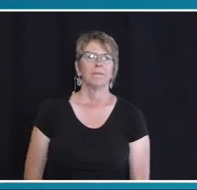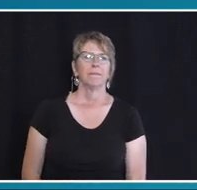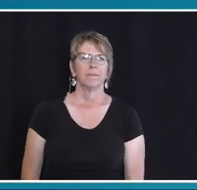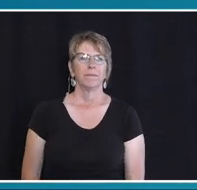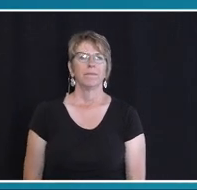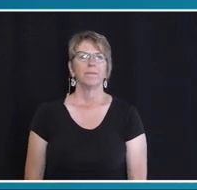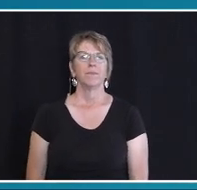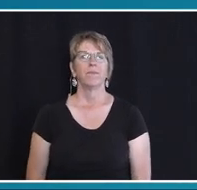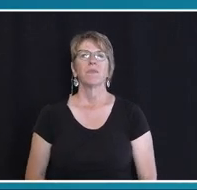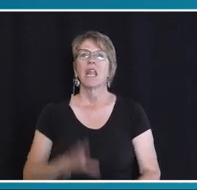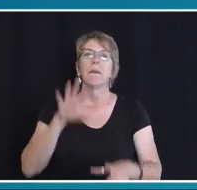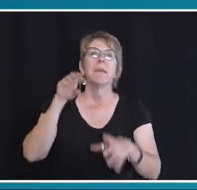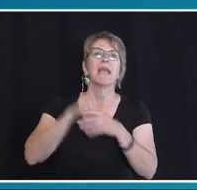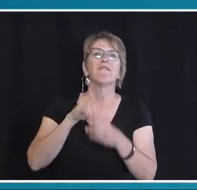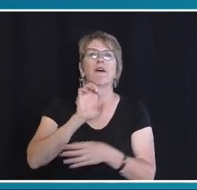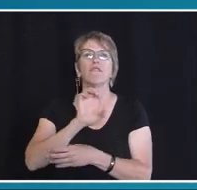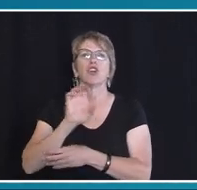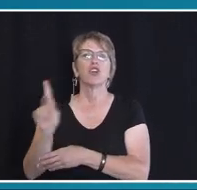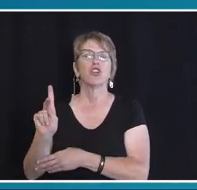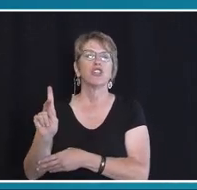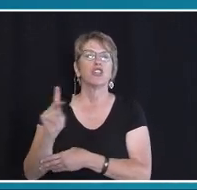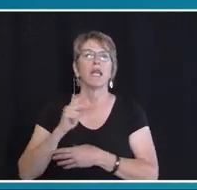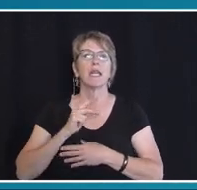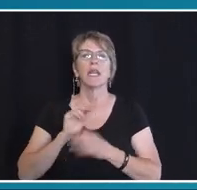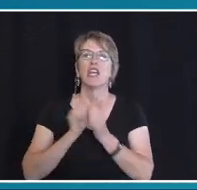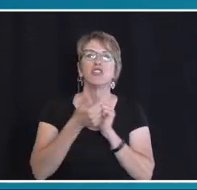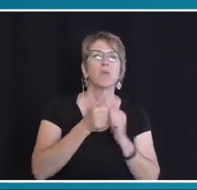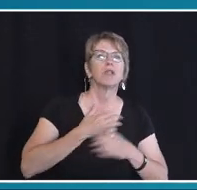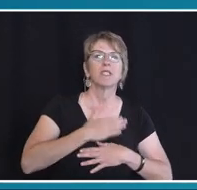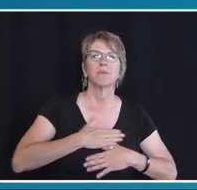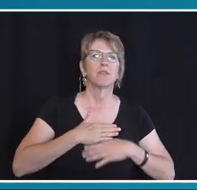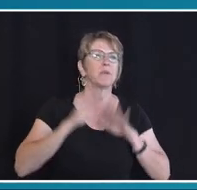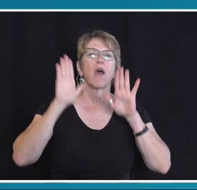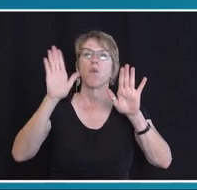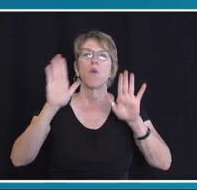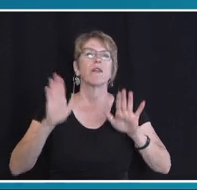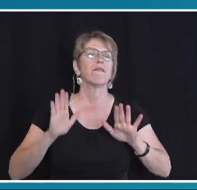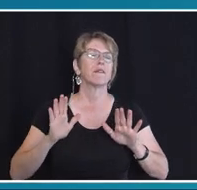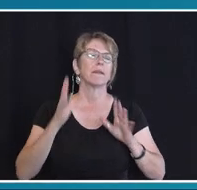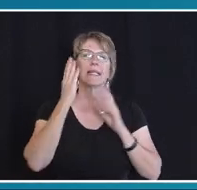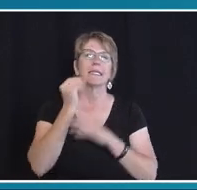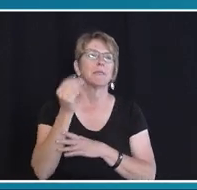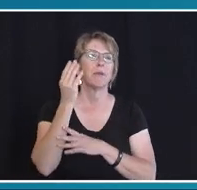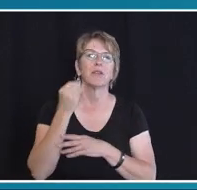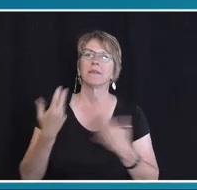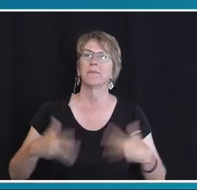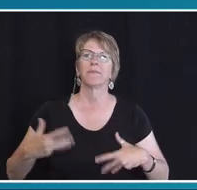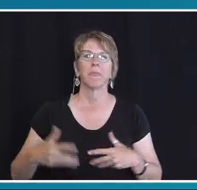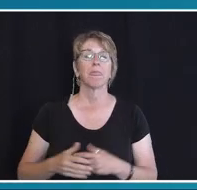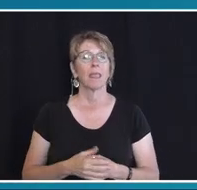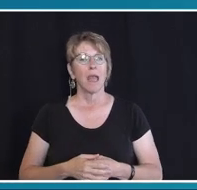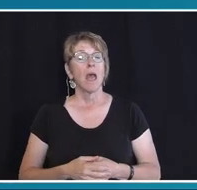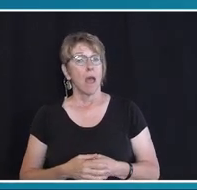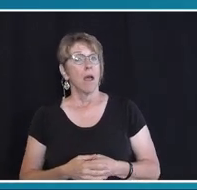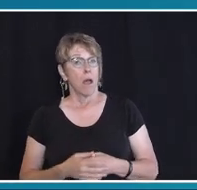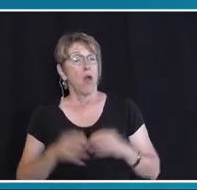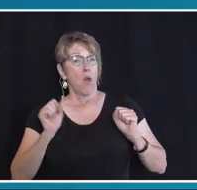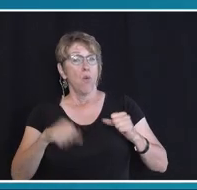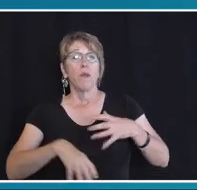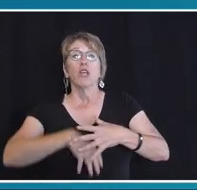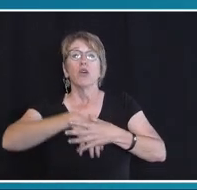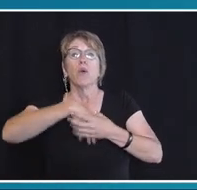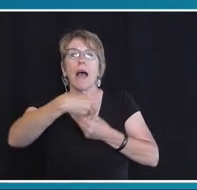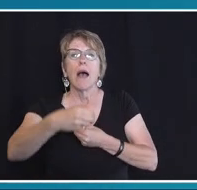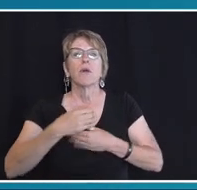Being involved in Courage Kenny Sports and Recreation has just been a wonderful experience for us. It's allowed us to get out and enjoy